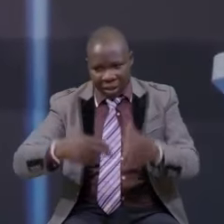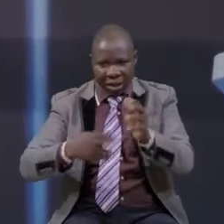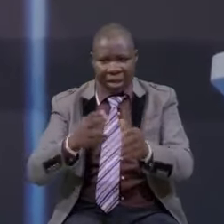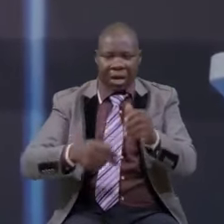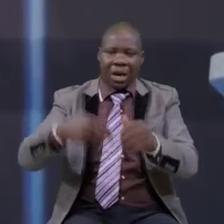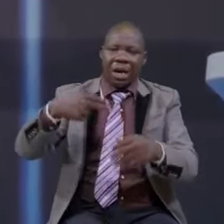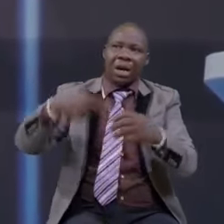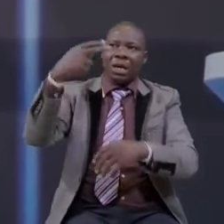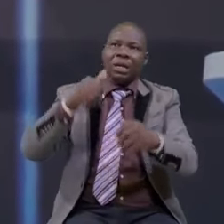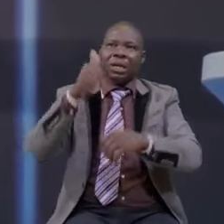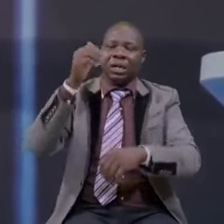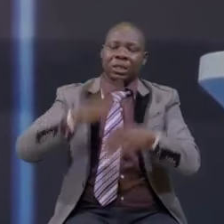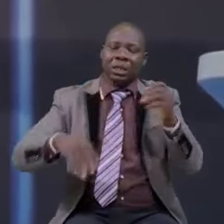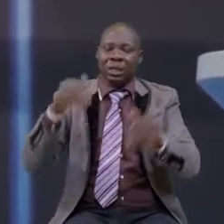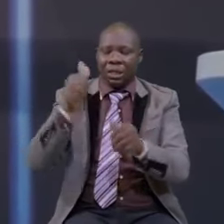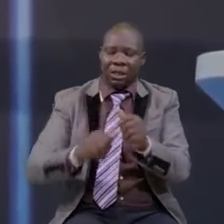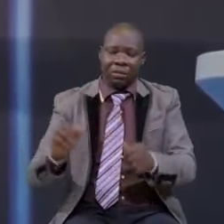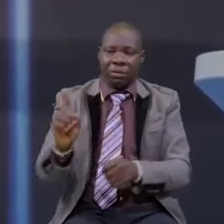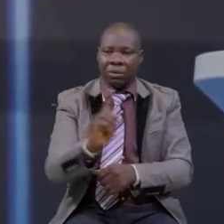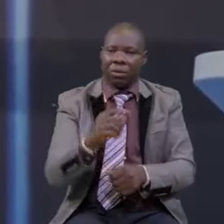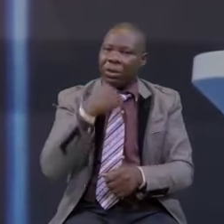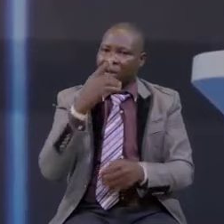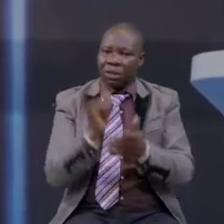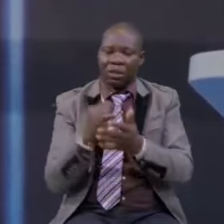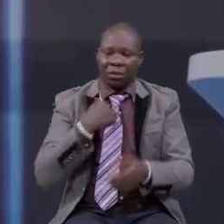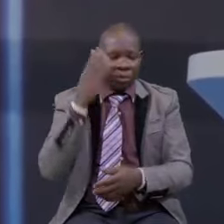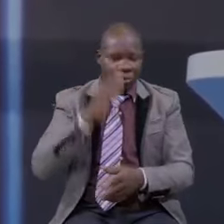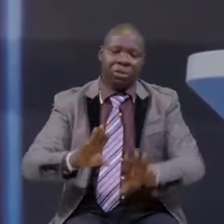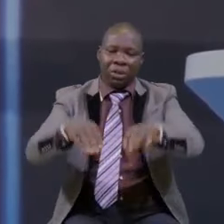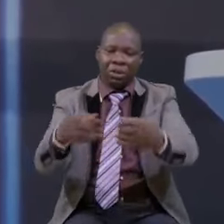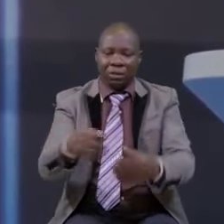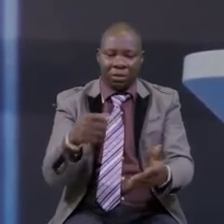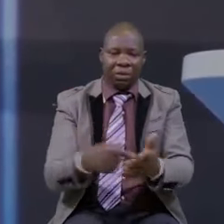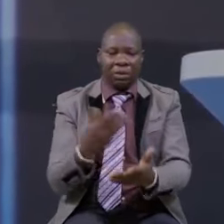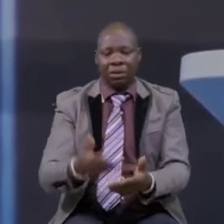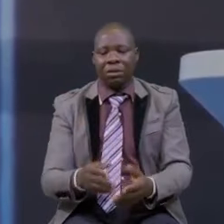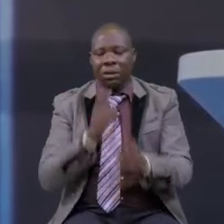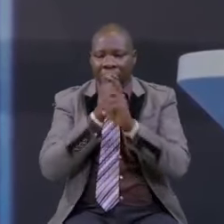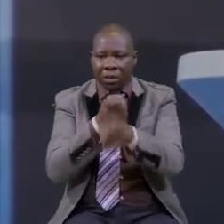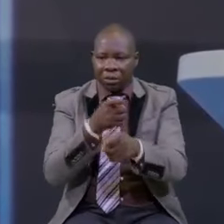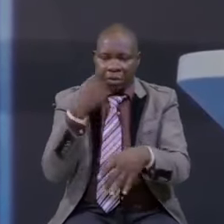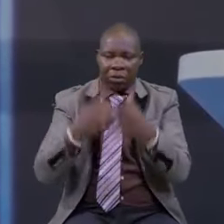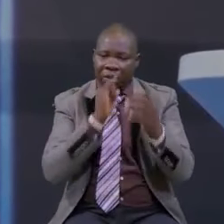us. Higher than everybody said, we should give you this parcel. What's in this parcel?